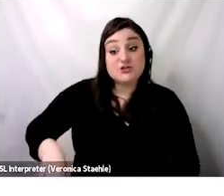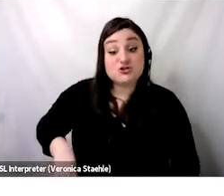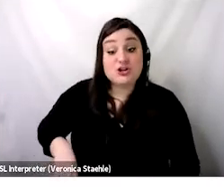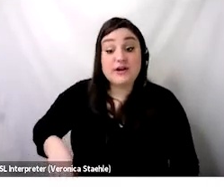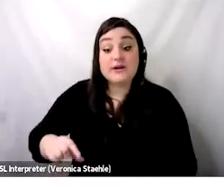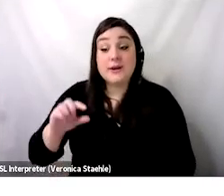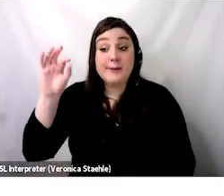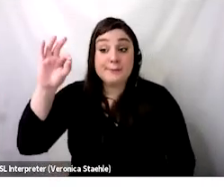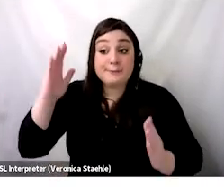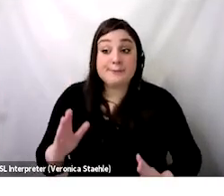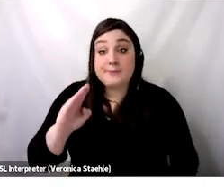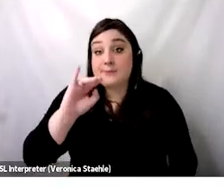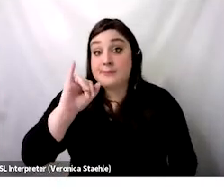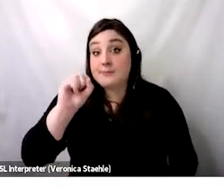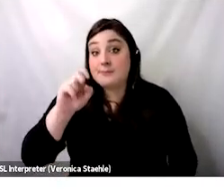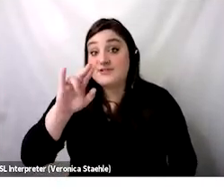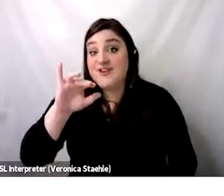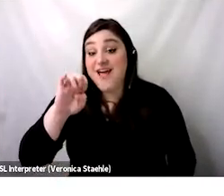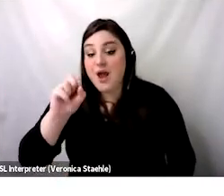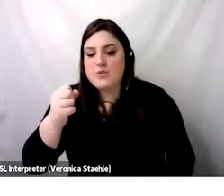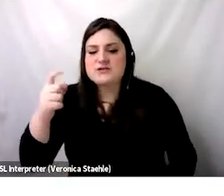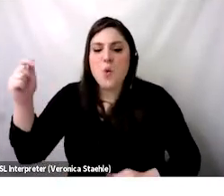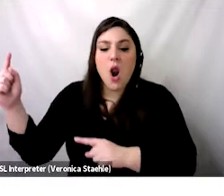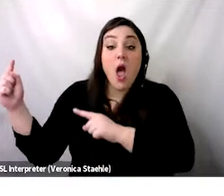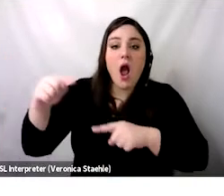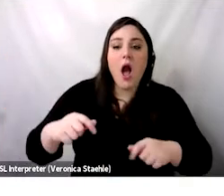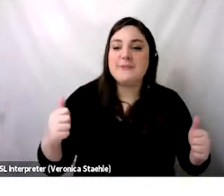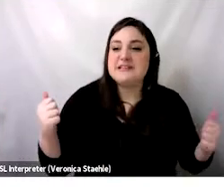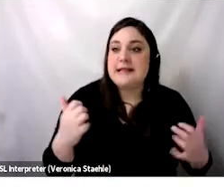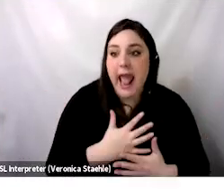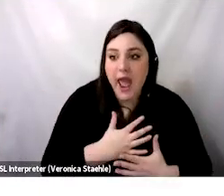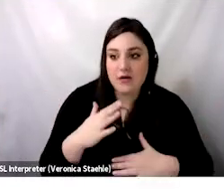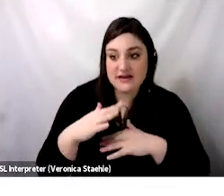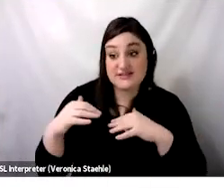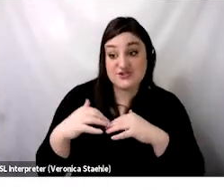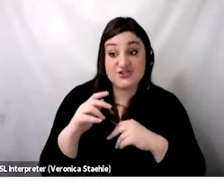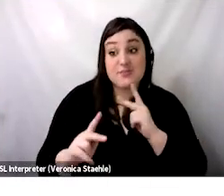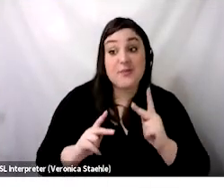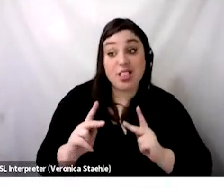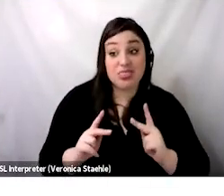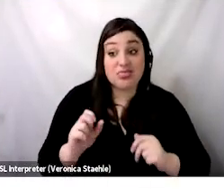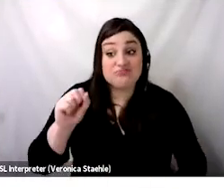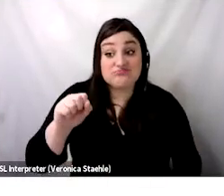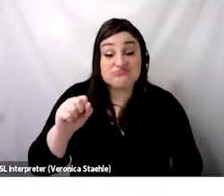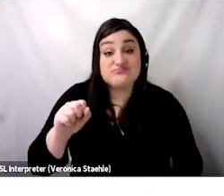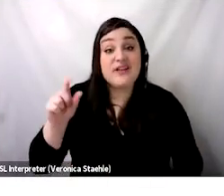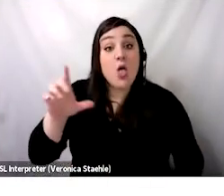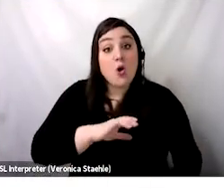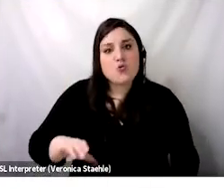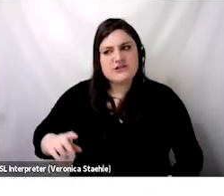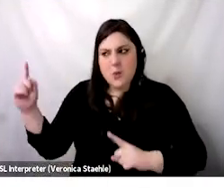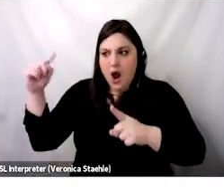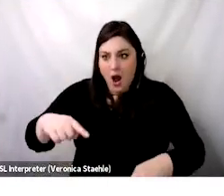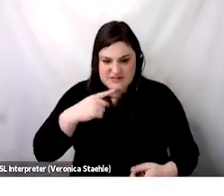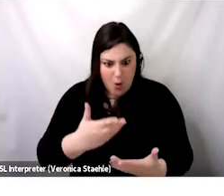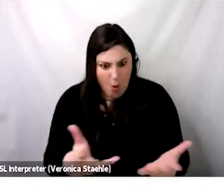culture and traditional beliefs because they would say it was God's will that this disease happened, it would have them to